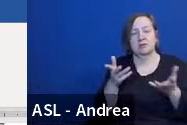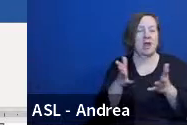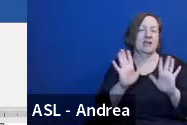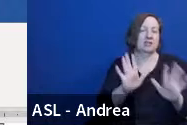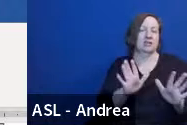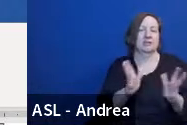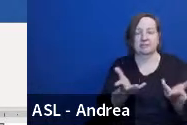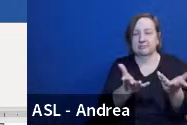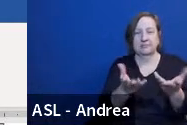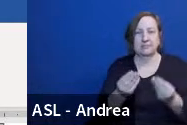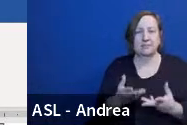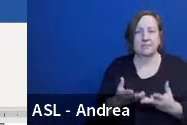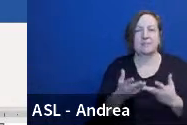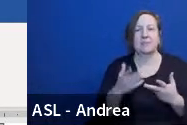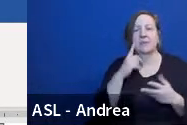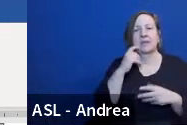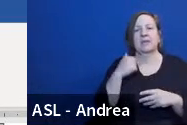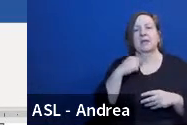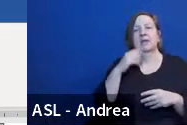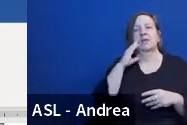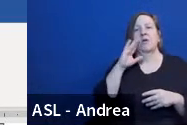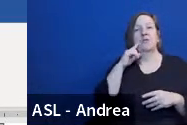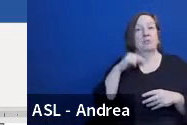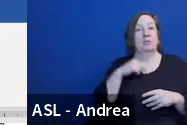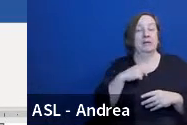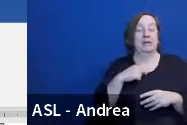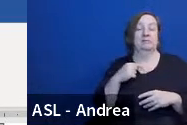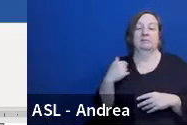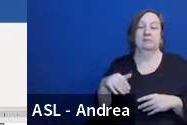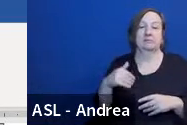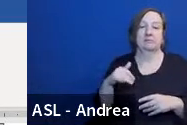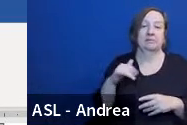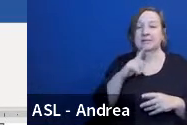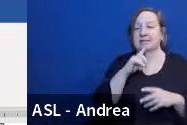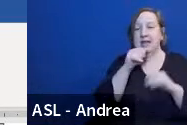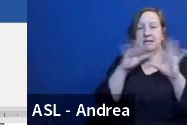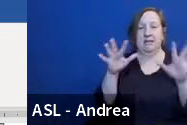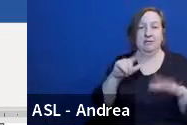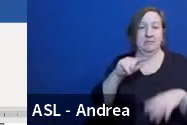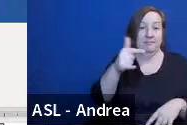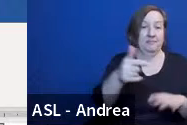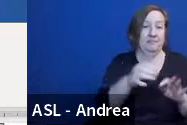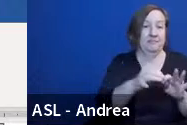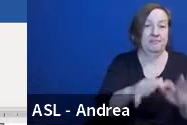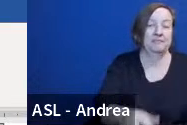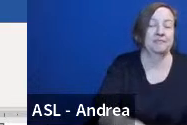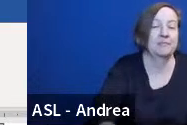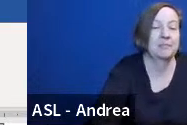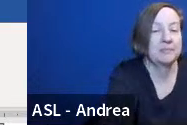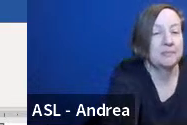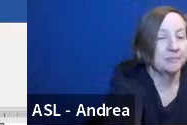I'll leave it at that, because I know for me it's not totally clear. Matt?